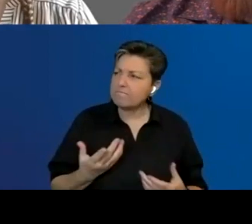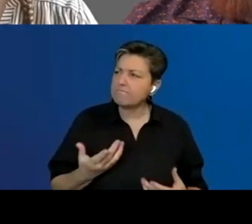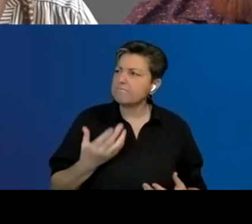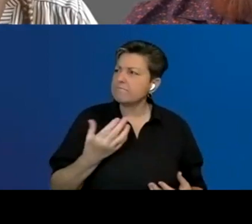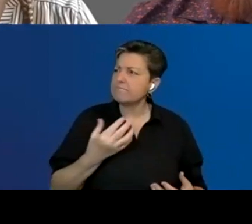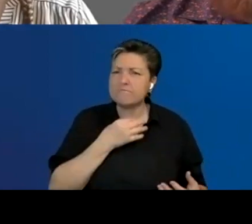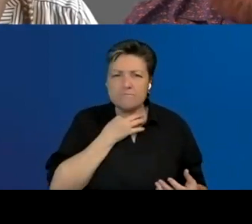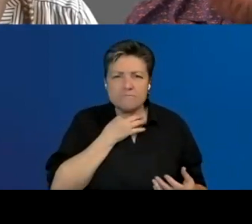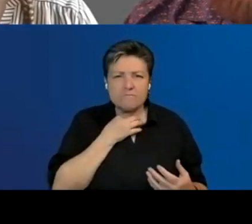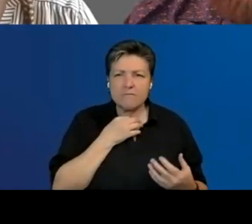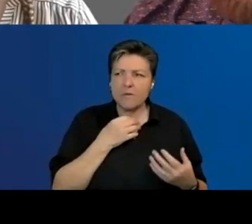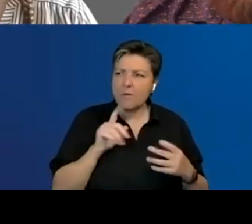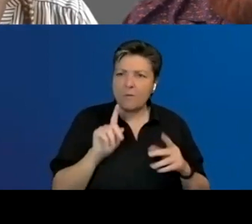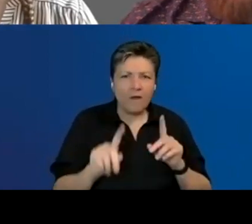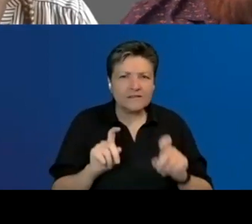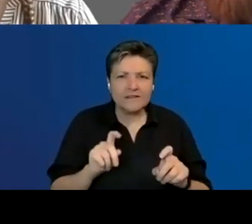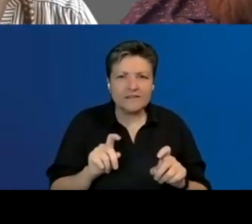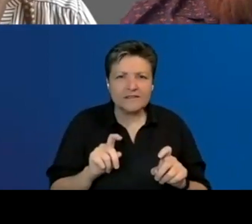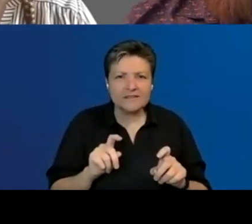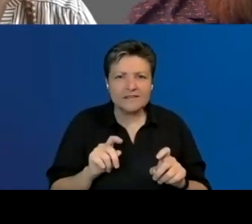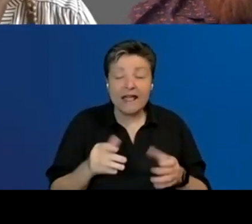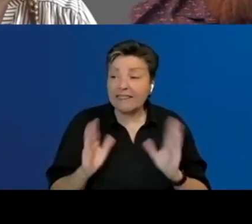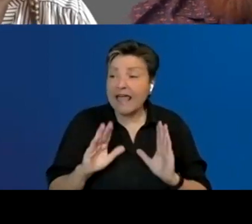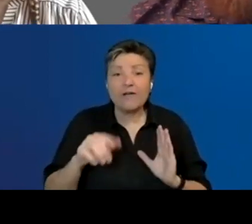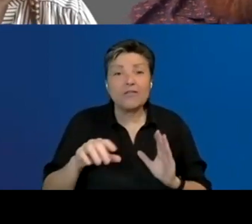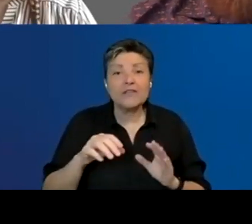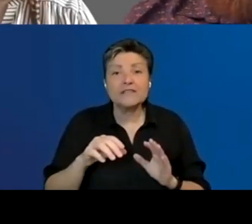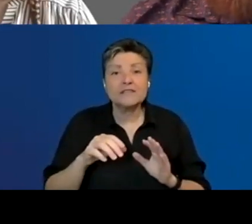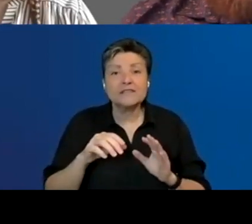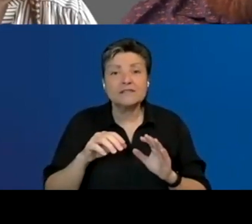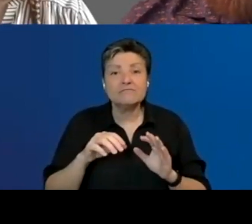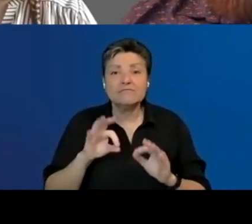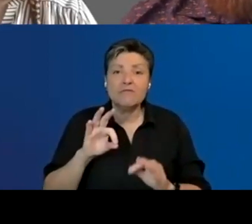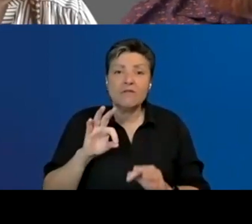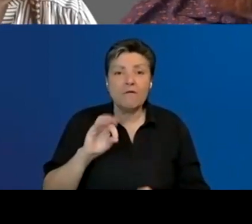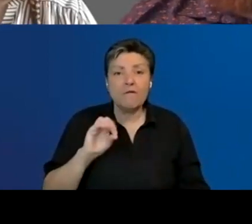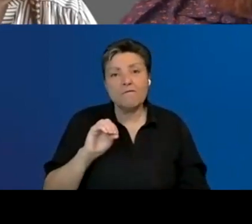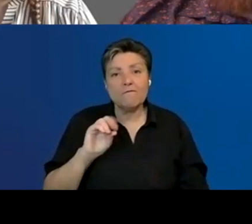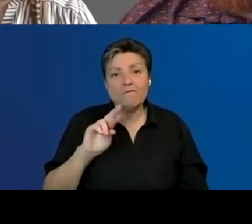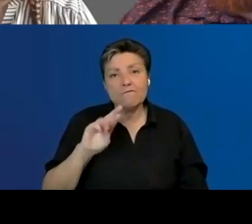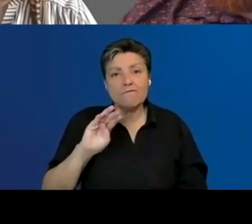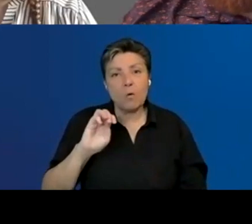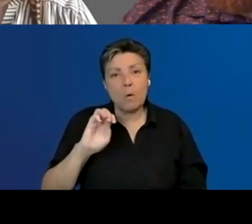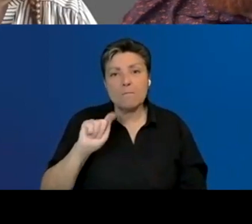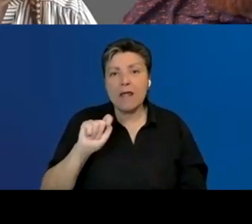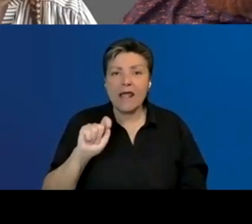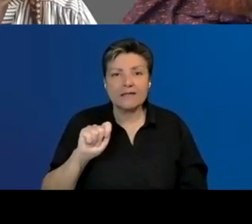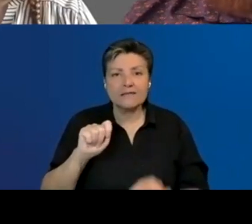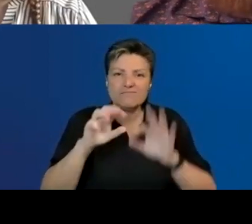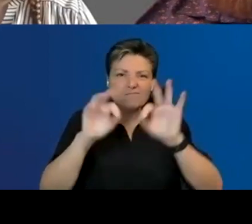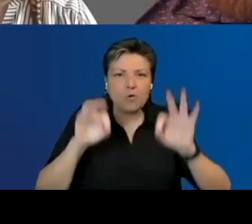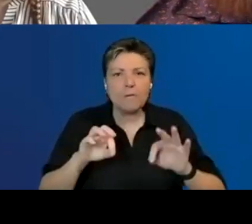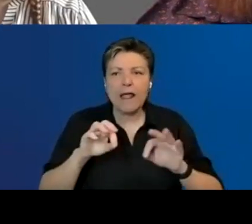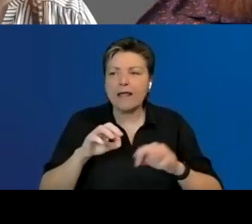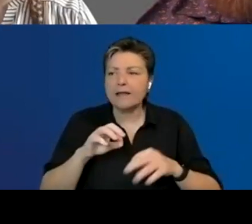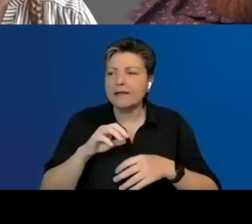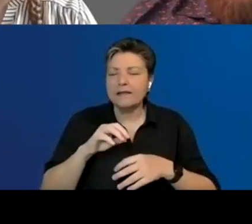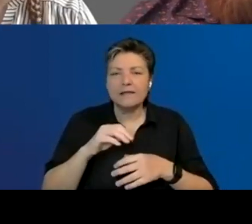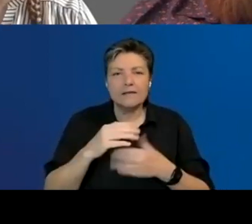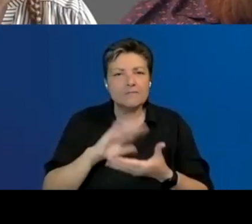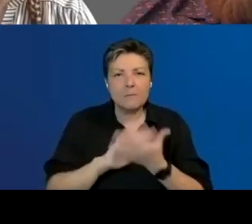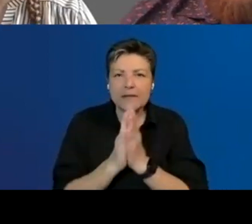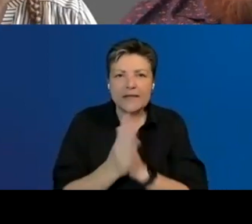this format be a really great tool for exploring that